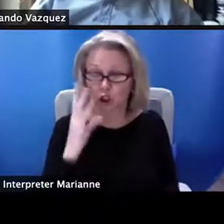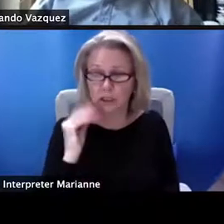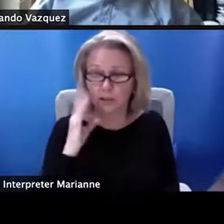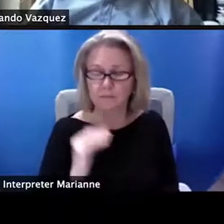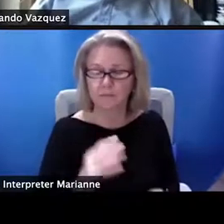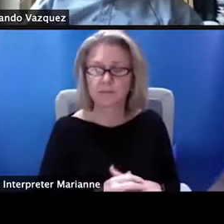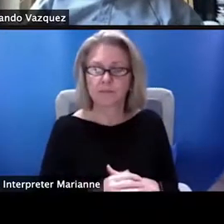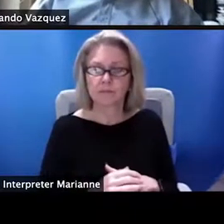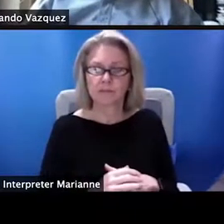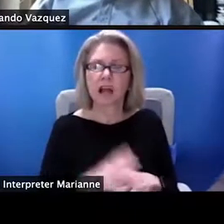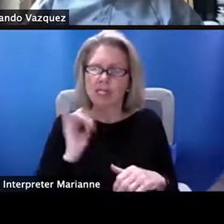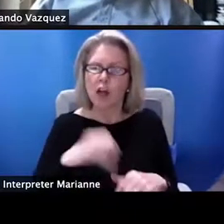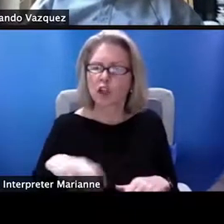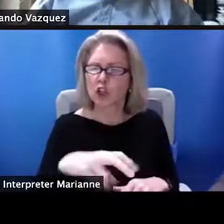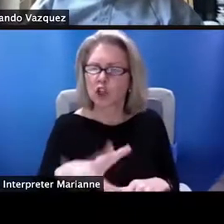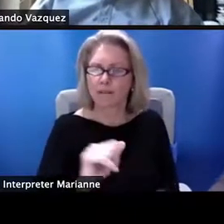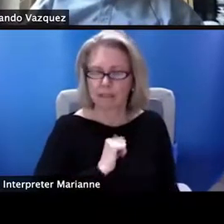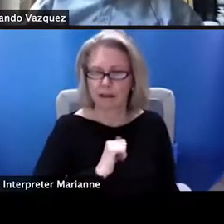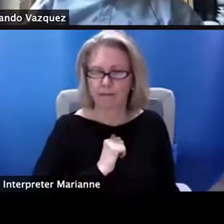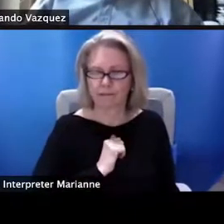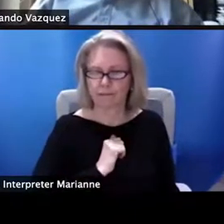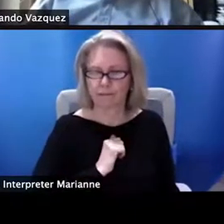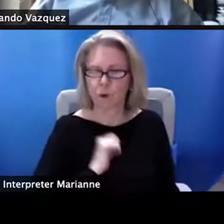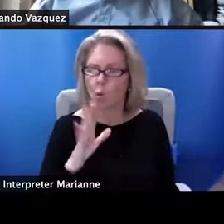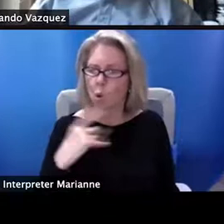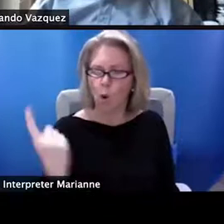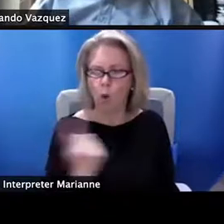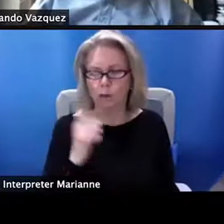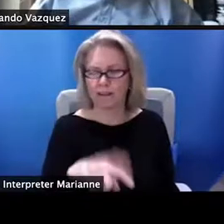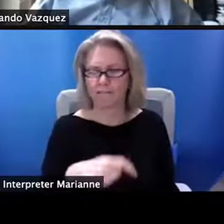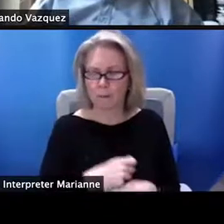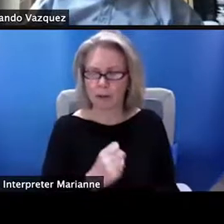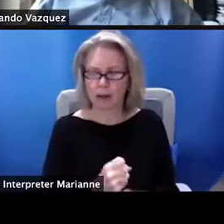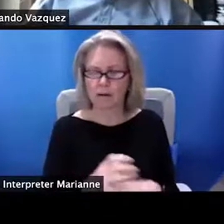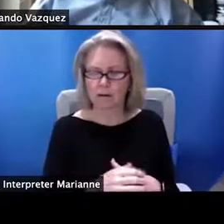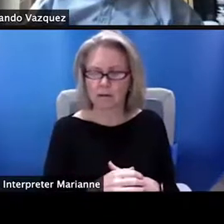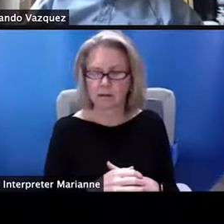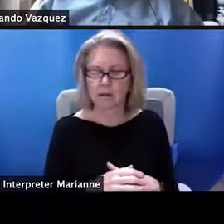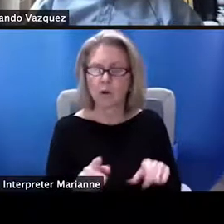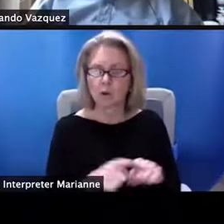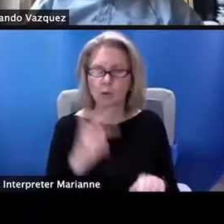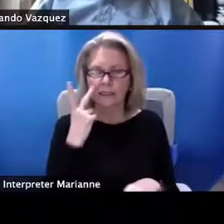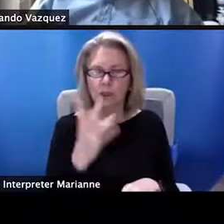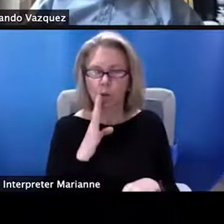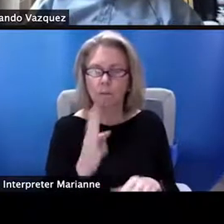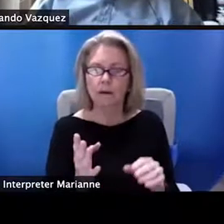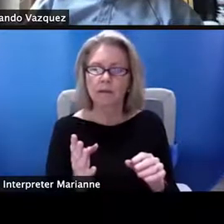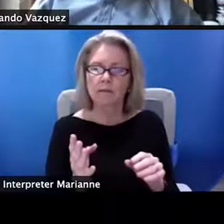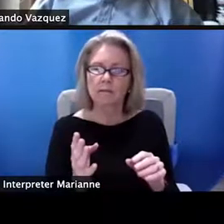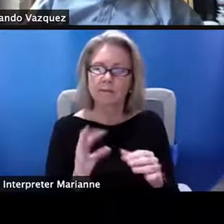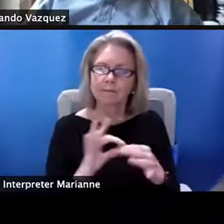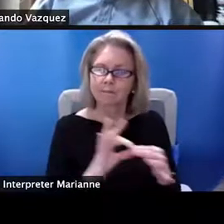That's the precarious journey of self that we always have to make. And of course, you see it come back also in Toni Morrison's